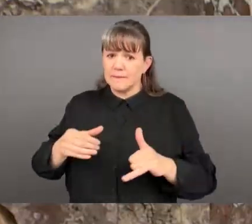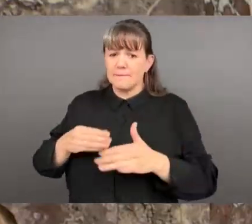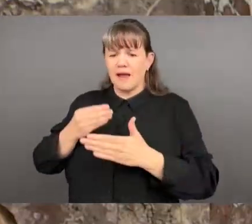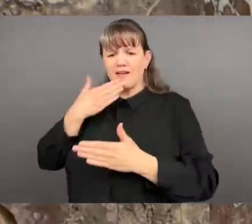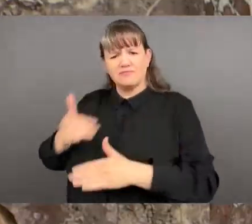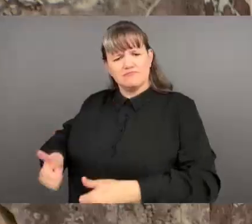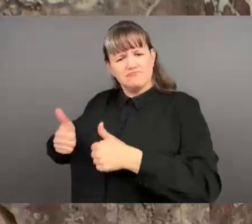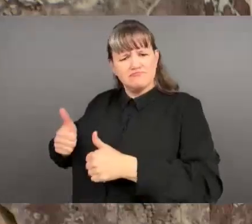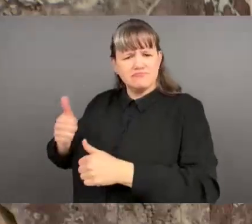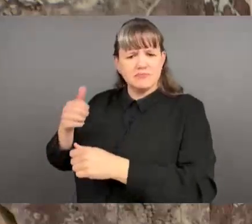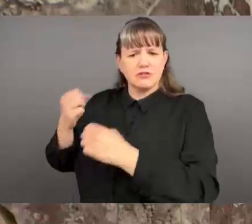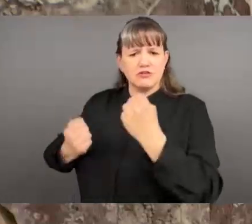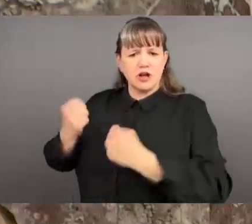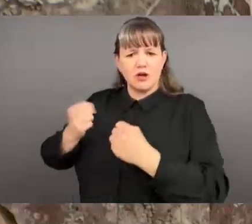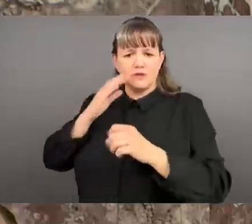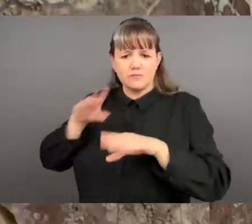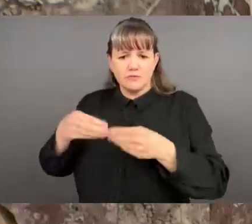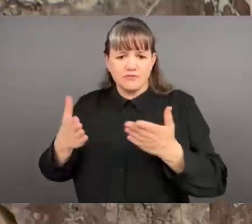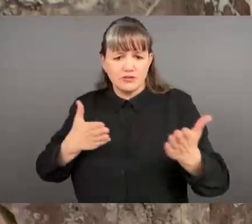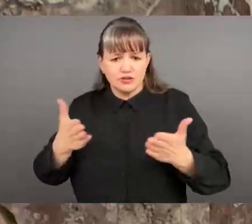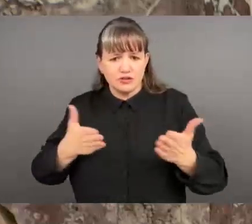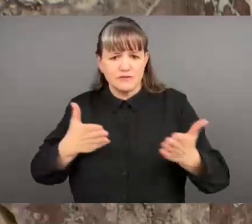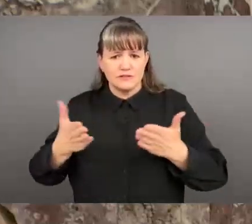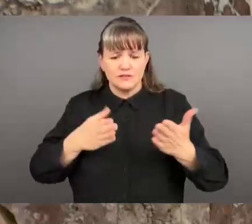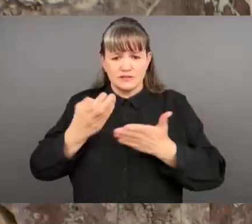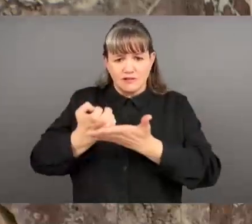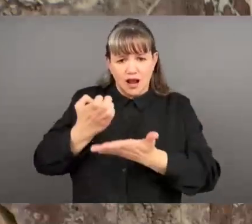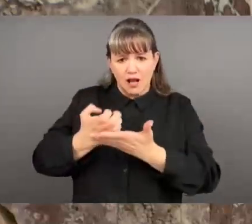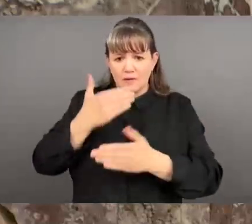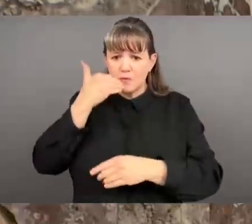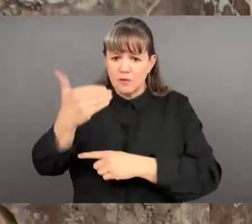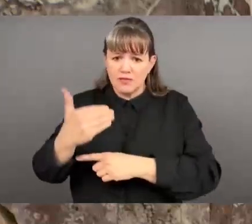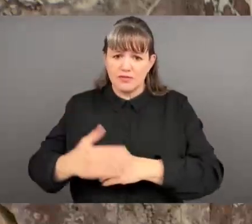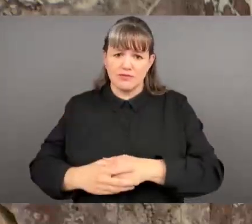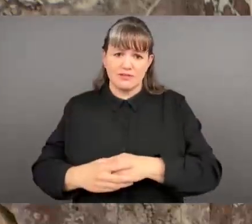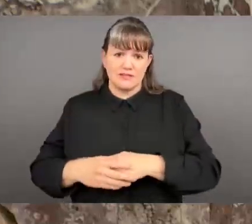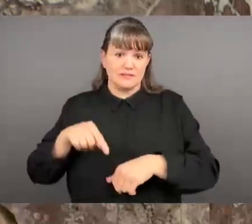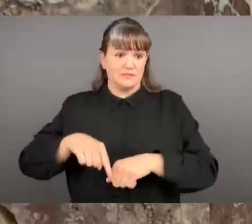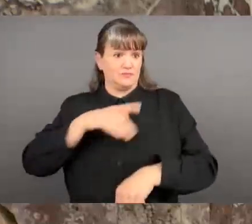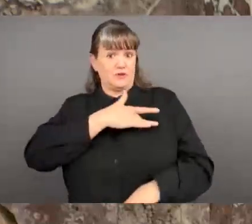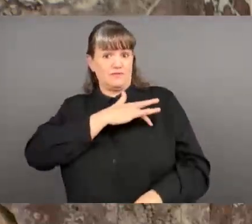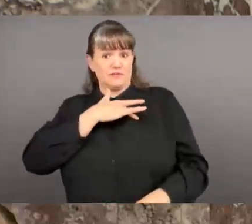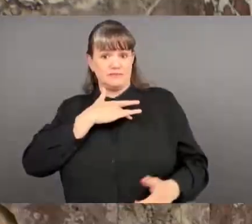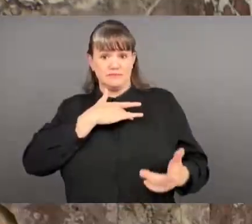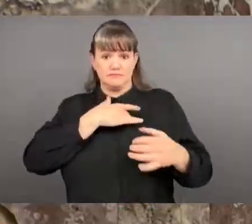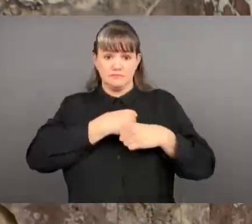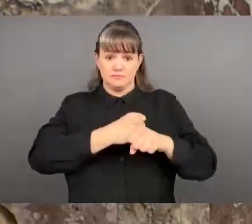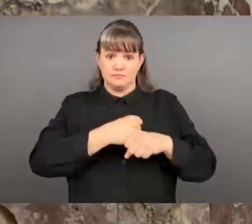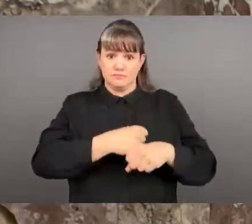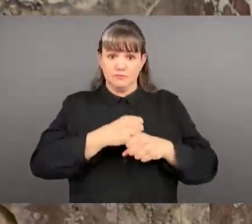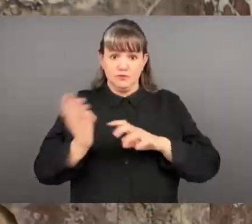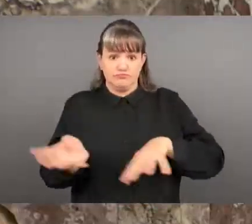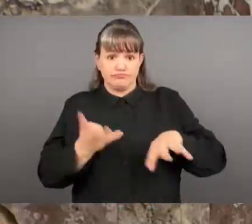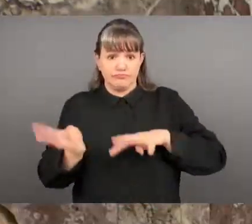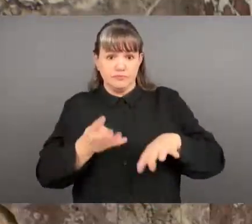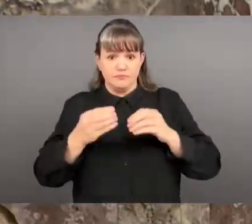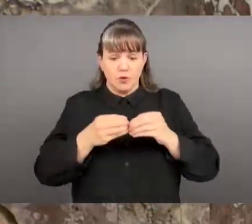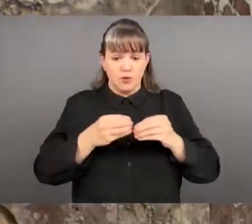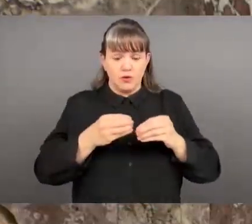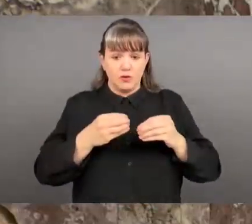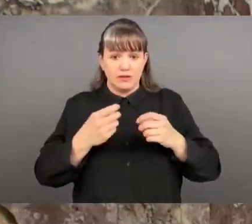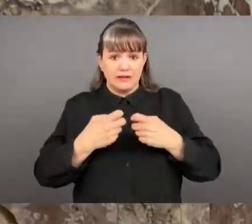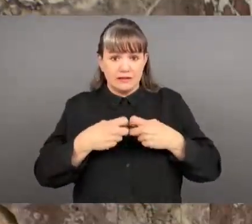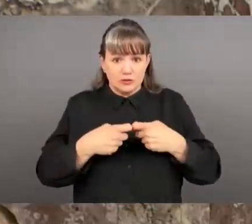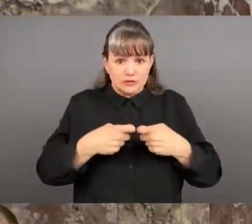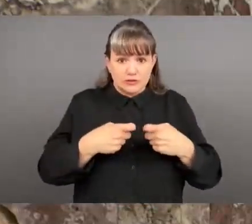produces electricity, and we're going to produce more. Today we announced, Honourable Speaker, a significant call for power that's going to drive the production